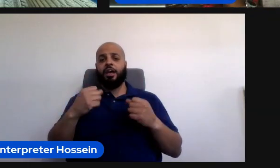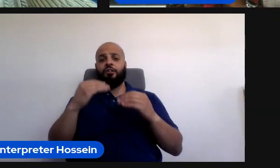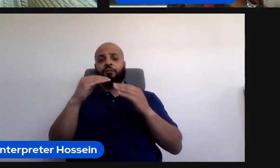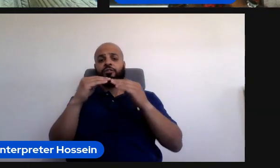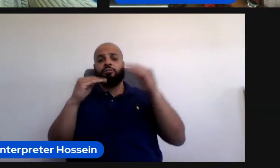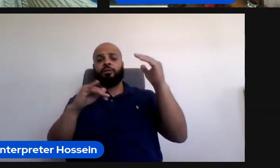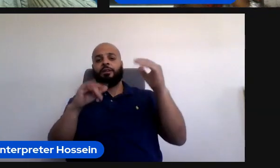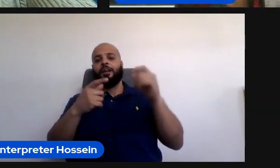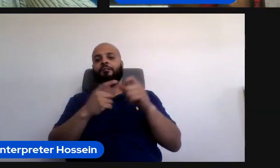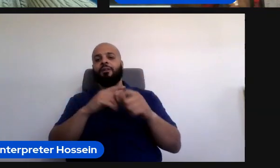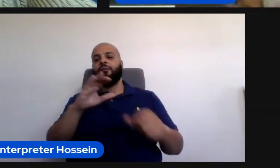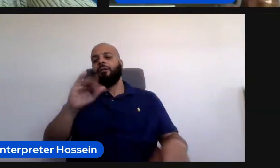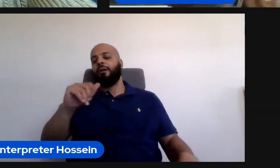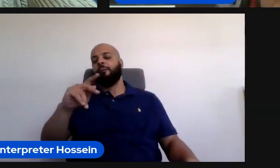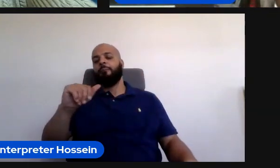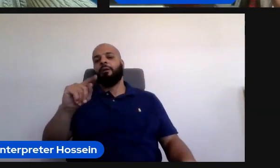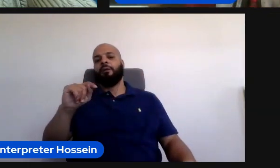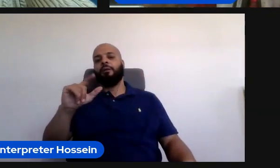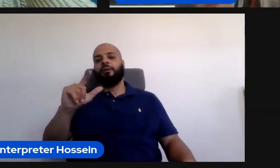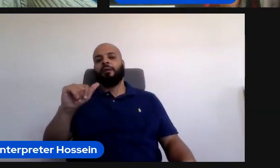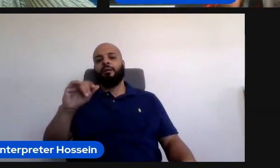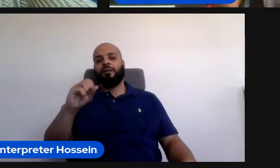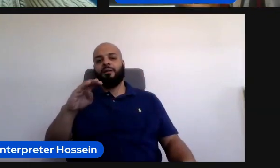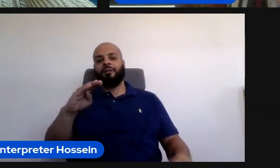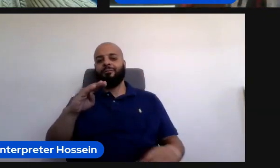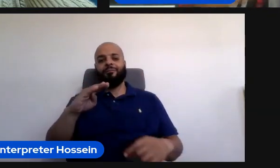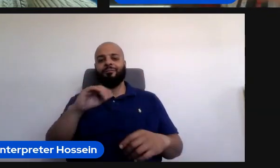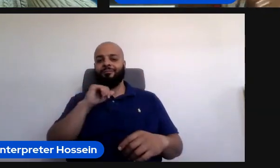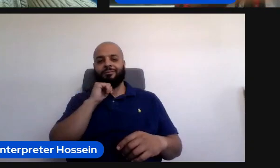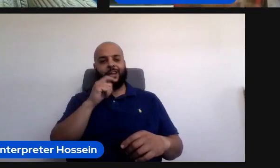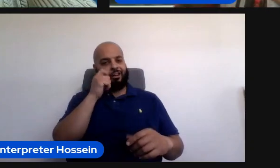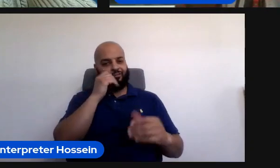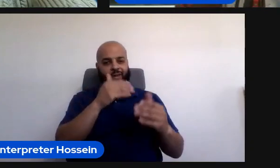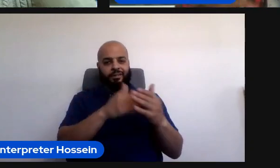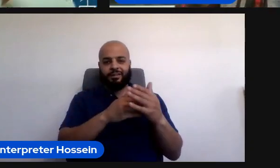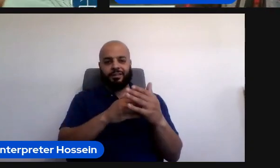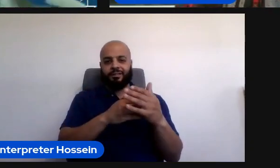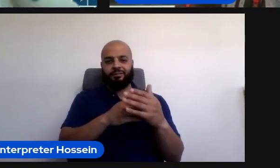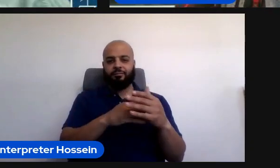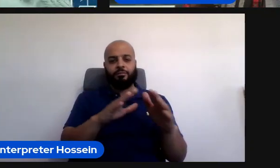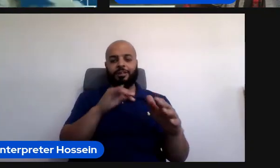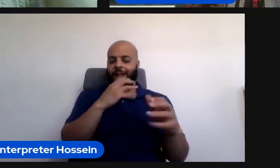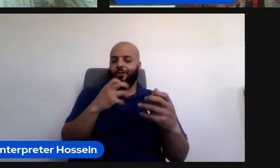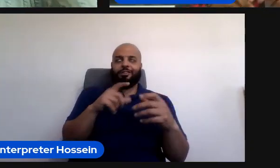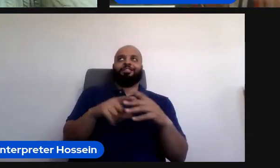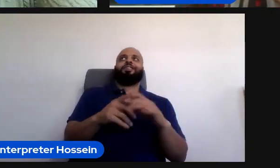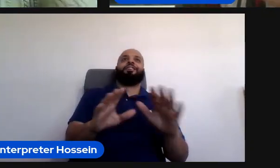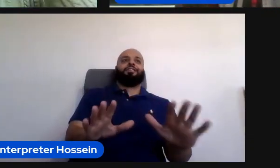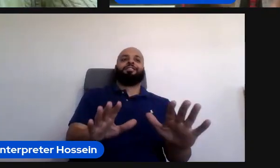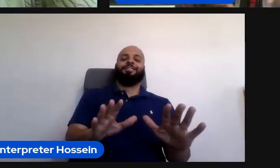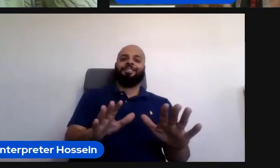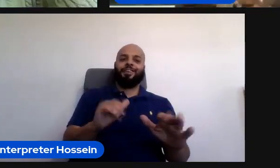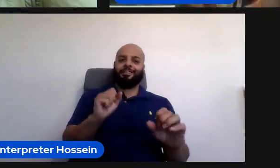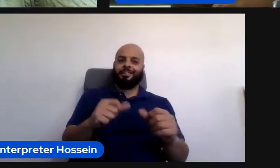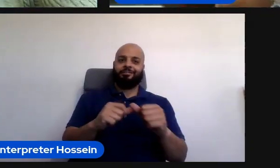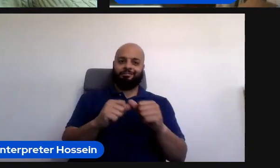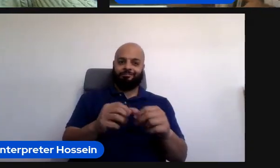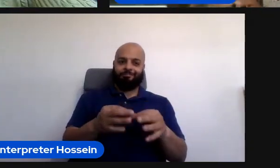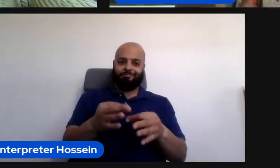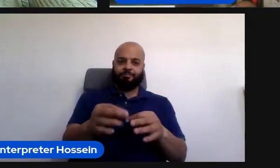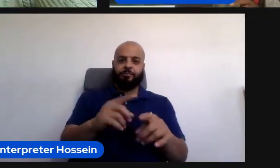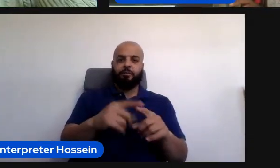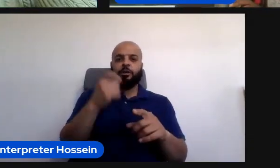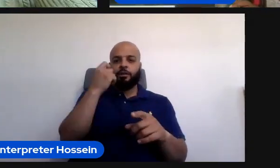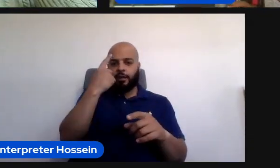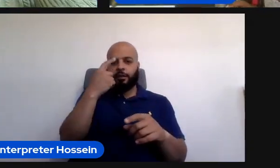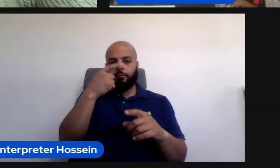racism. Racism becomes a product of capitalism. Don't get me started. But but because I do work